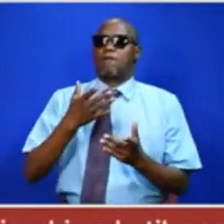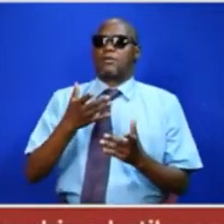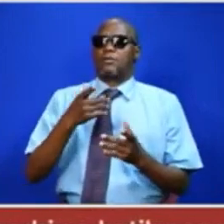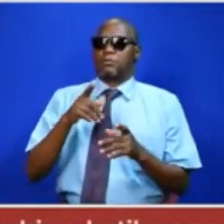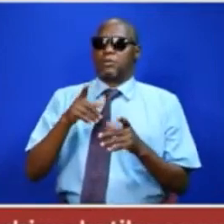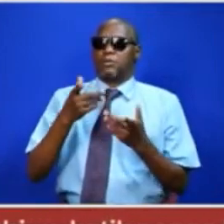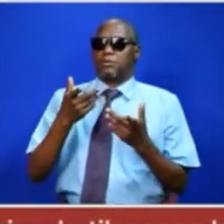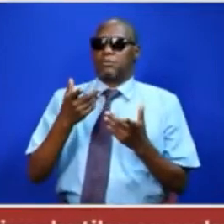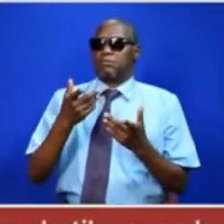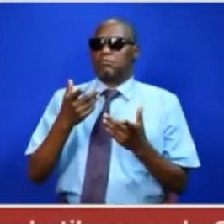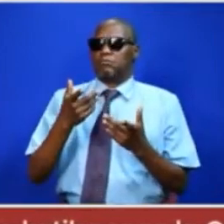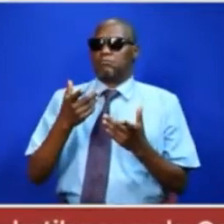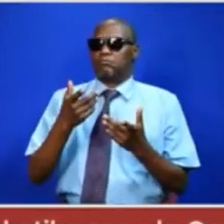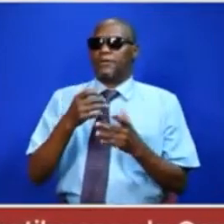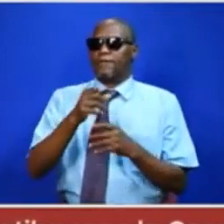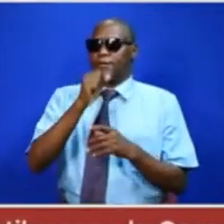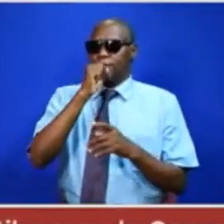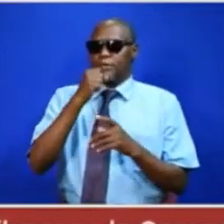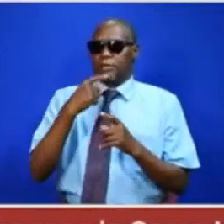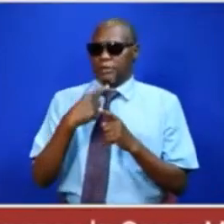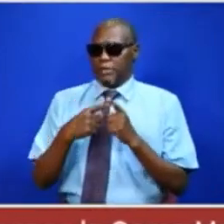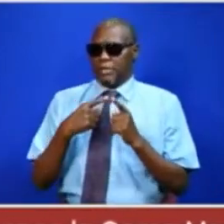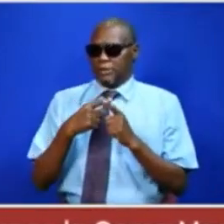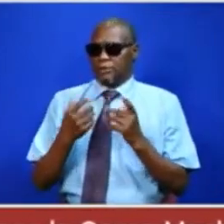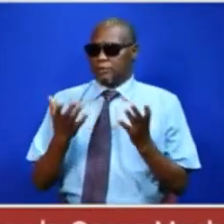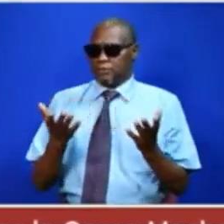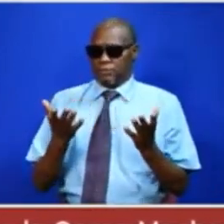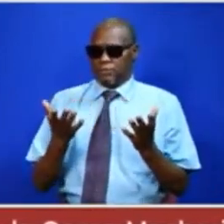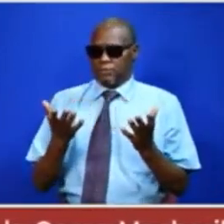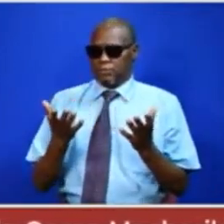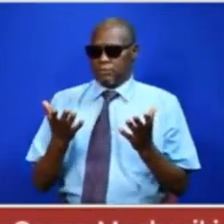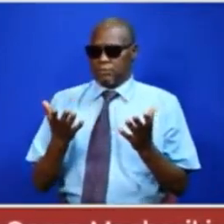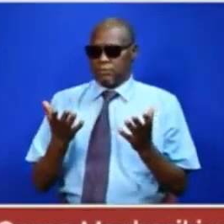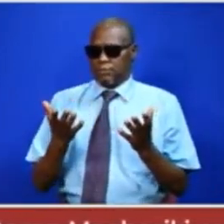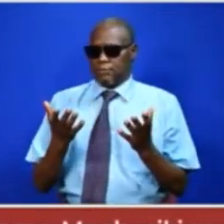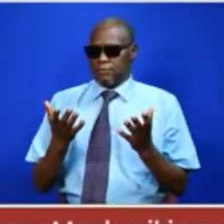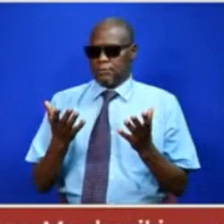5 decades. What sort of people?